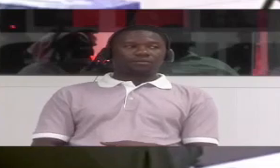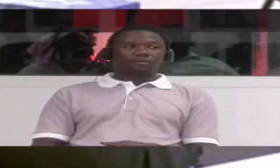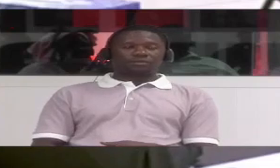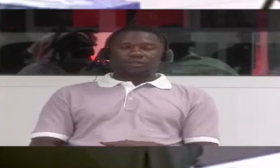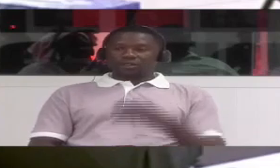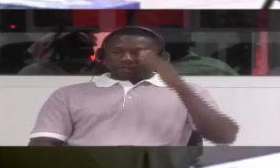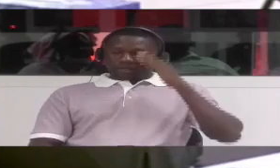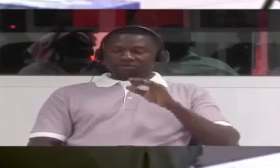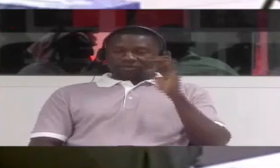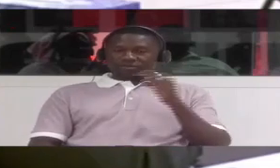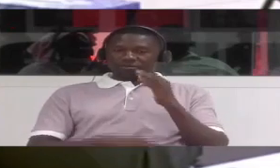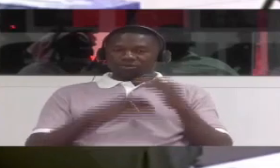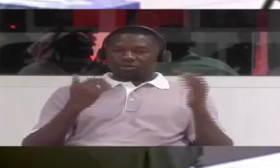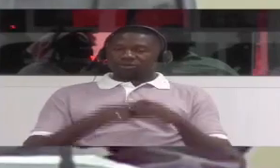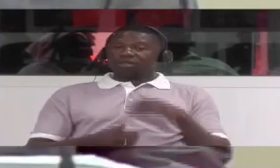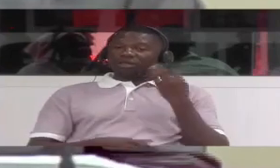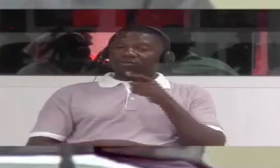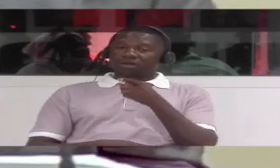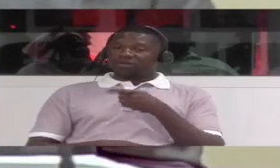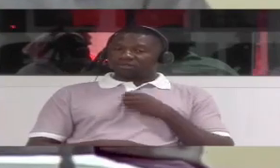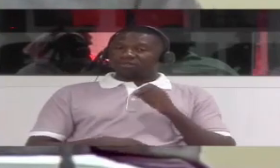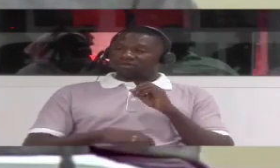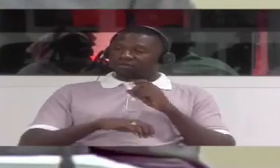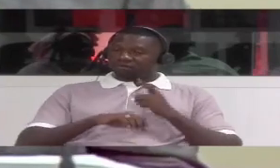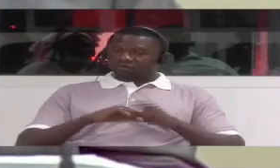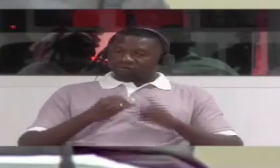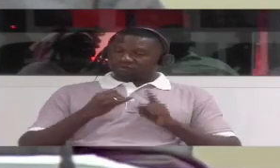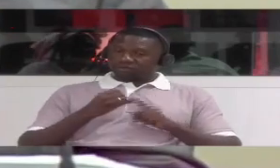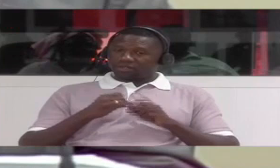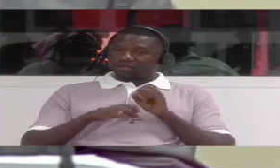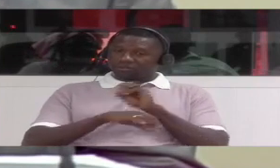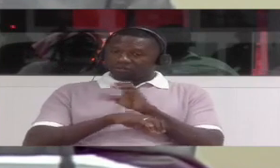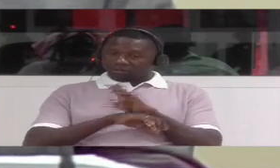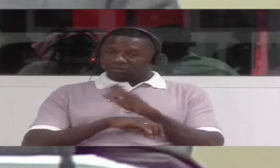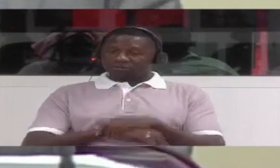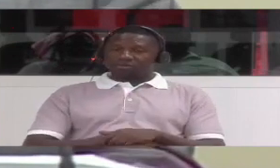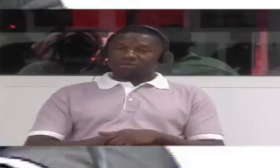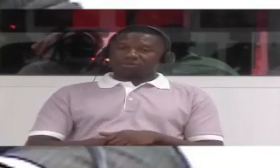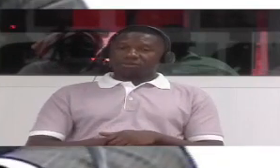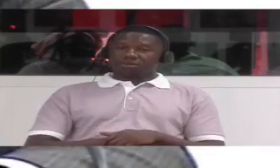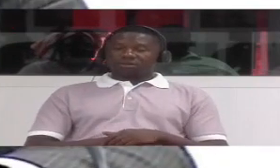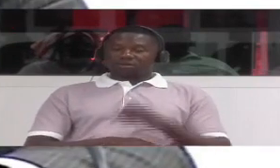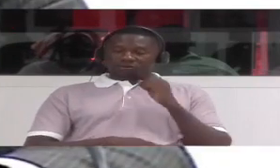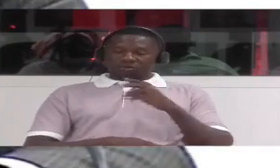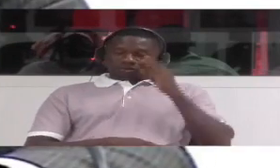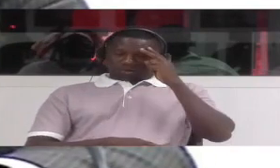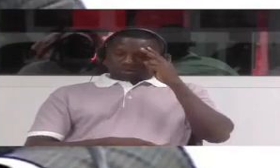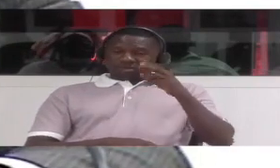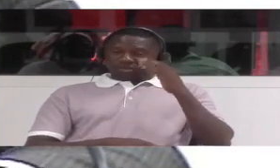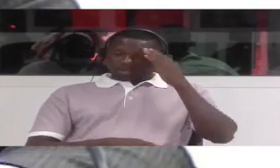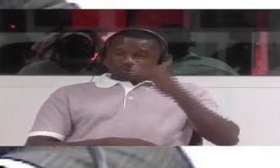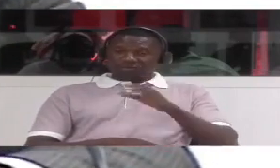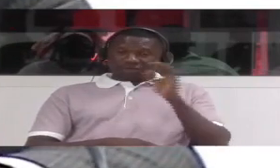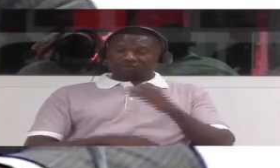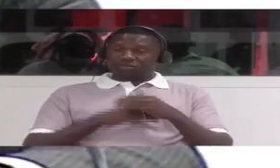Thank you very much, Emma. If you have any concluding remarks to make, please proceed. Okay, thank you very much. All I have to